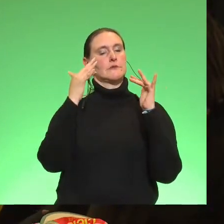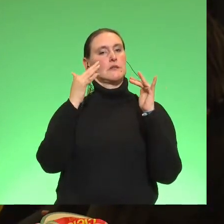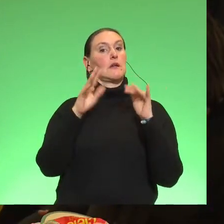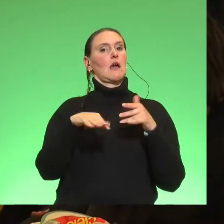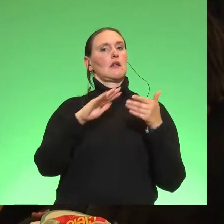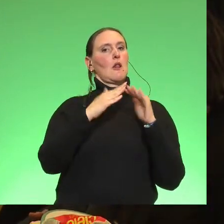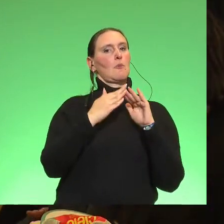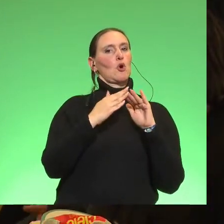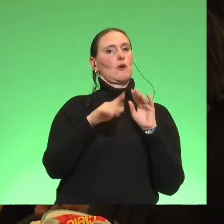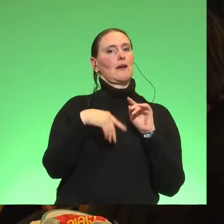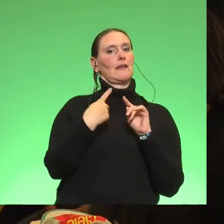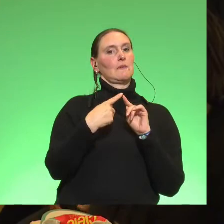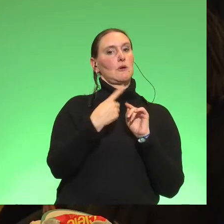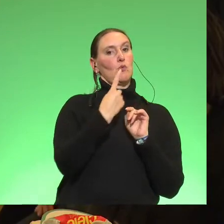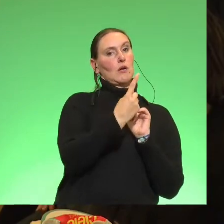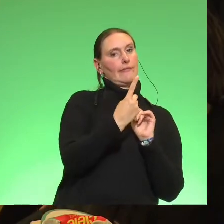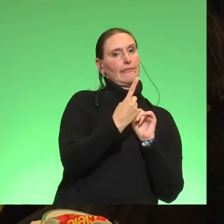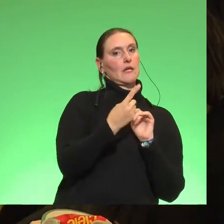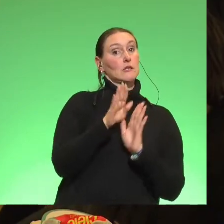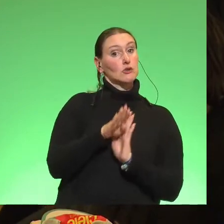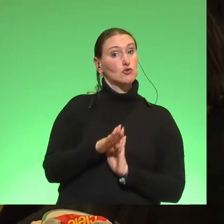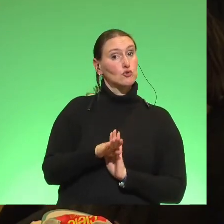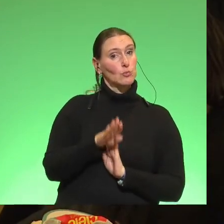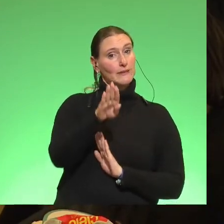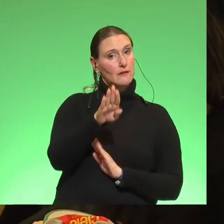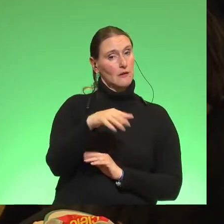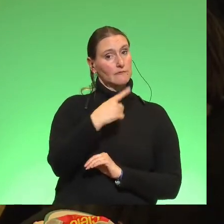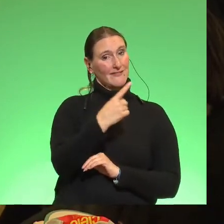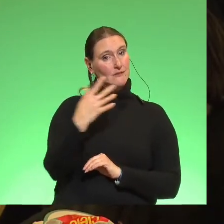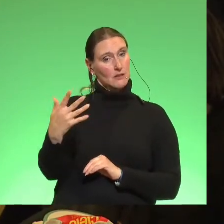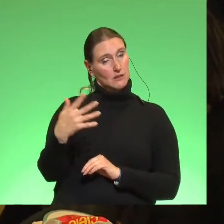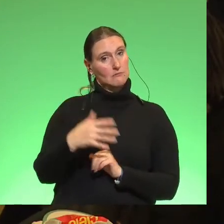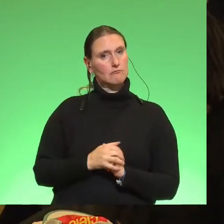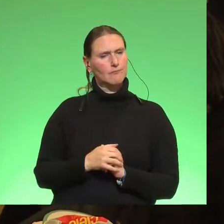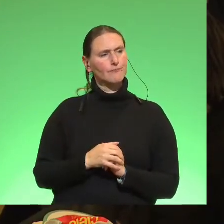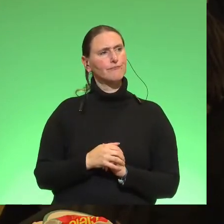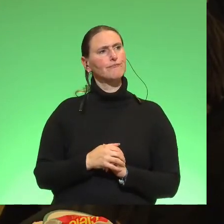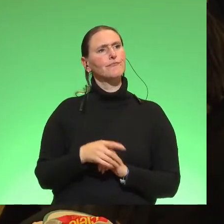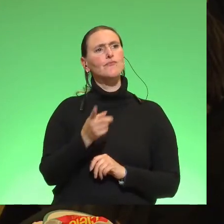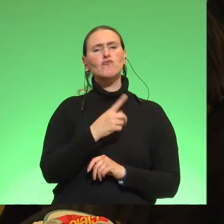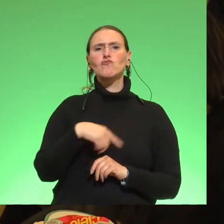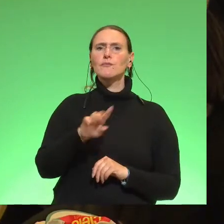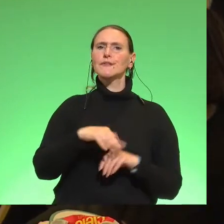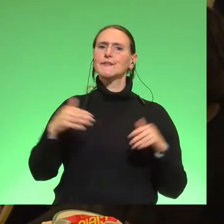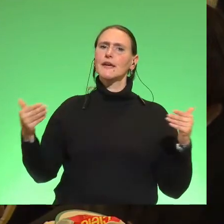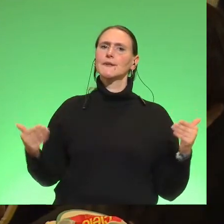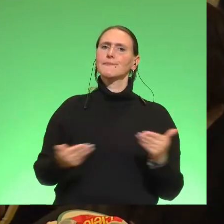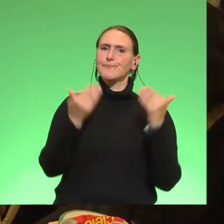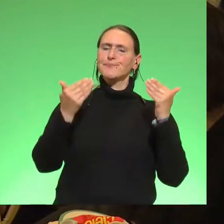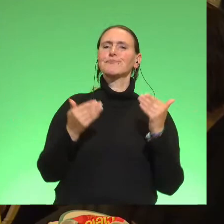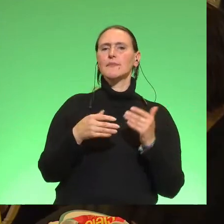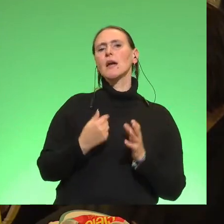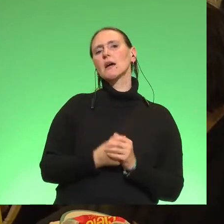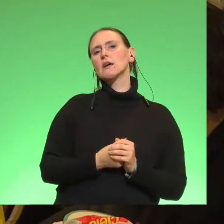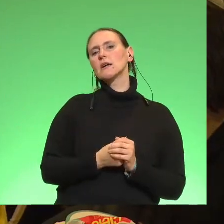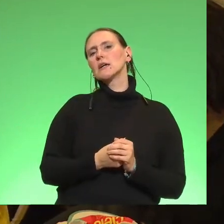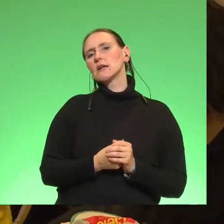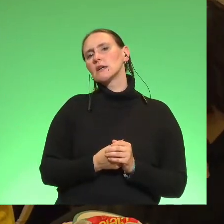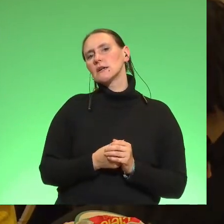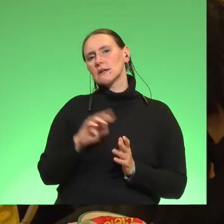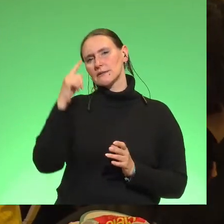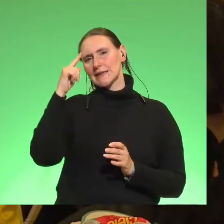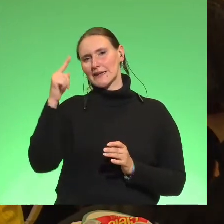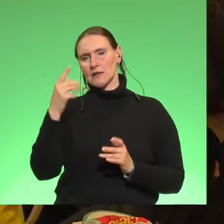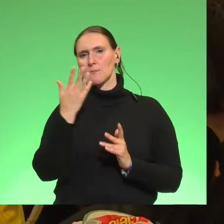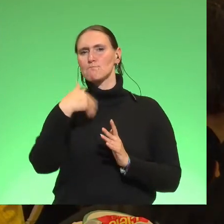documenta #15. Don't you think that the controversy maybe just come from the simple fact that we are